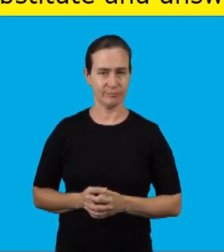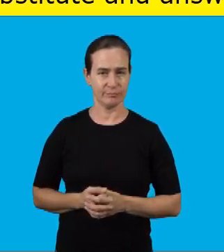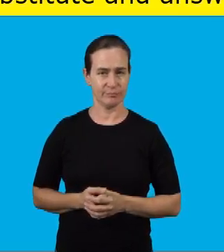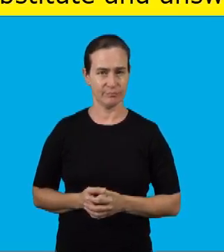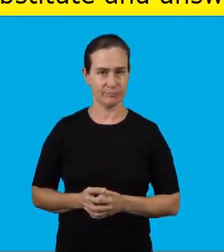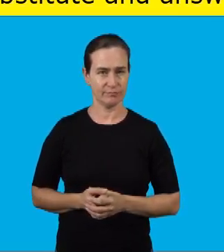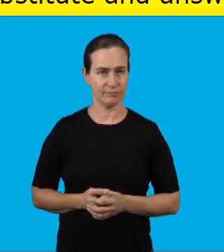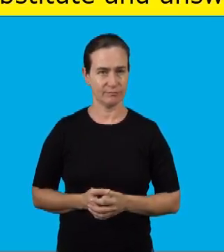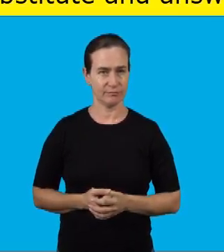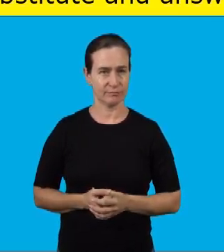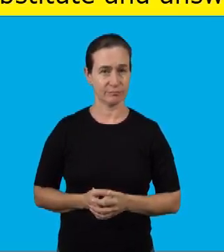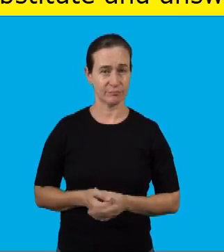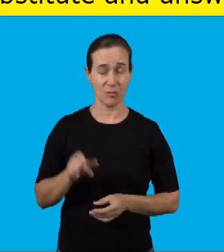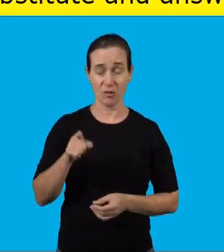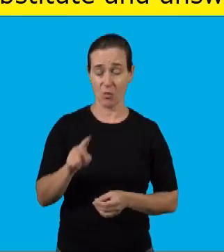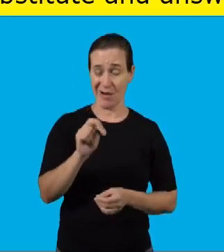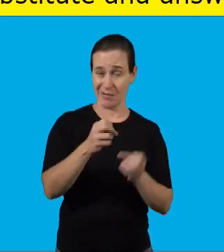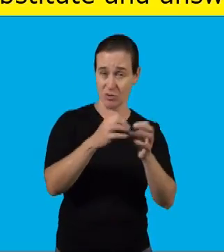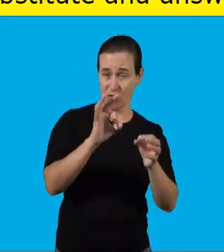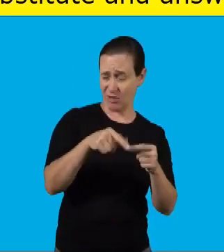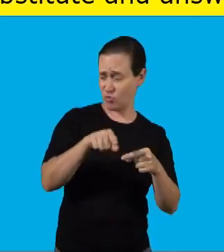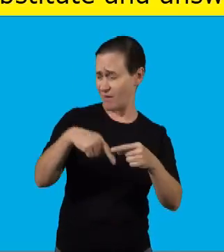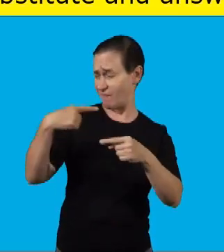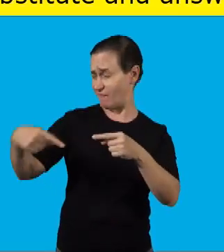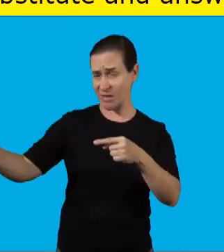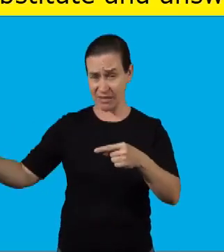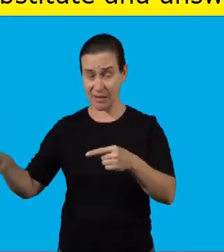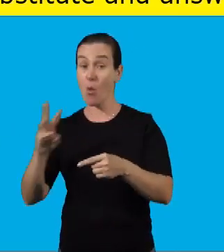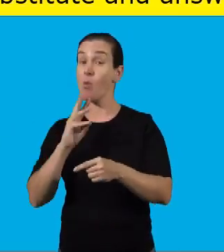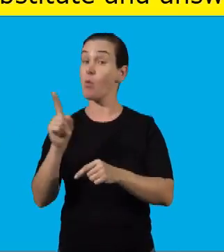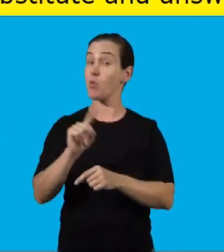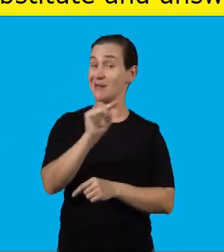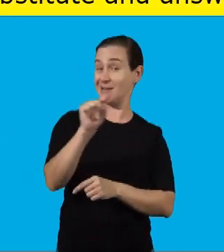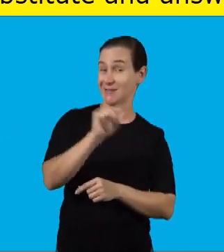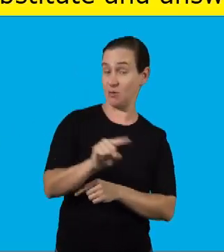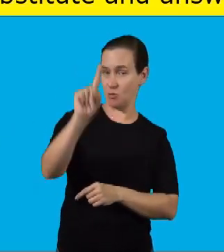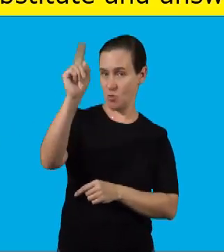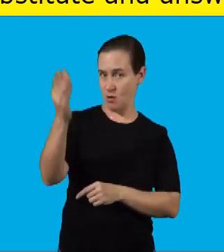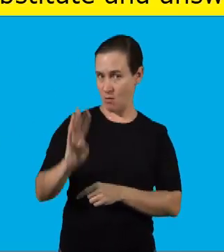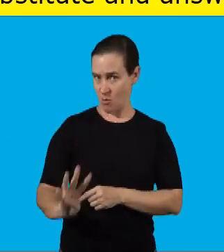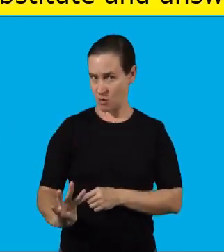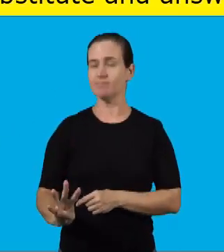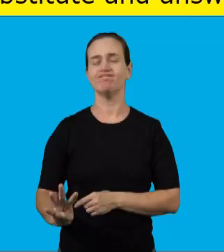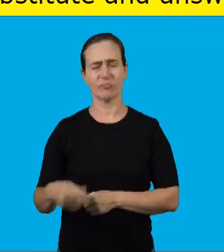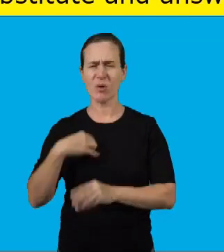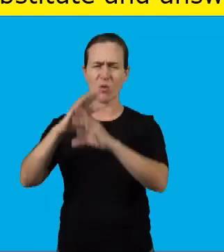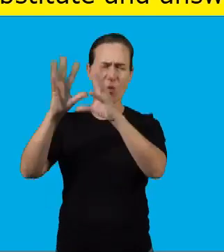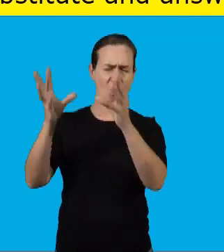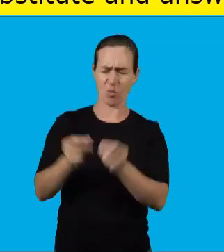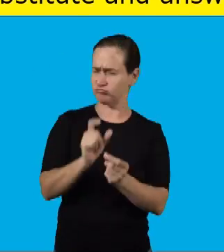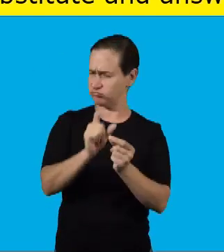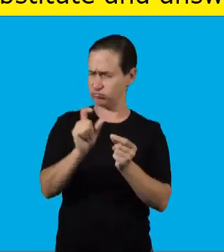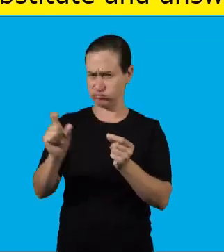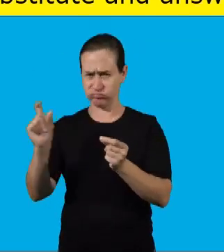know that when it goes up until infinity, that will be equals to that 1/4. So this is us just including all the